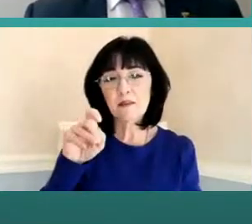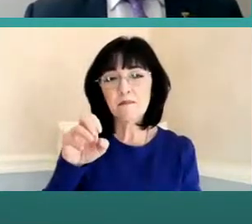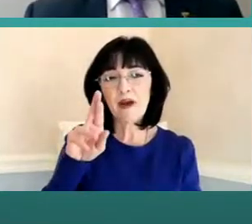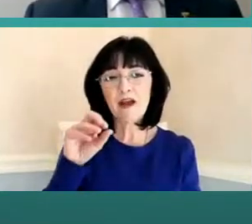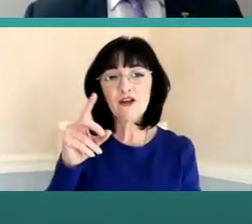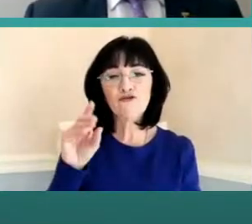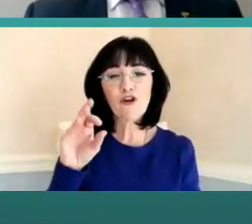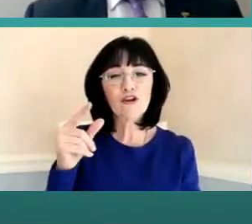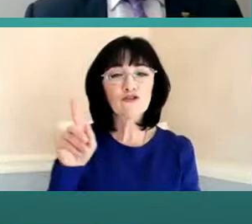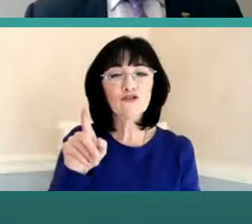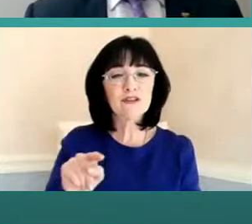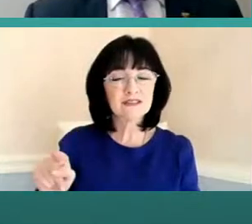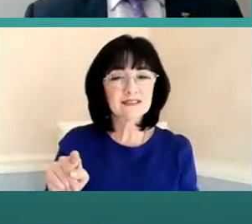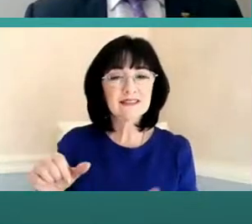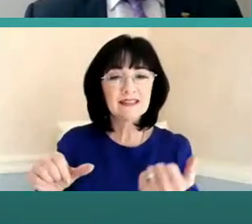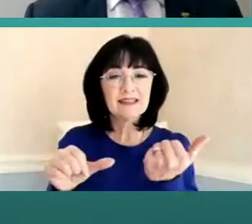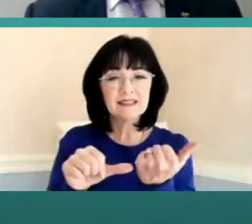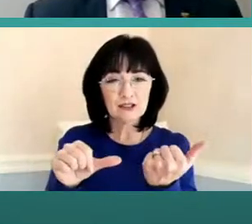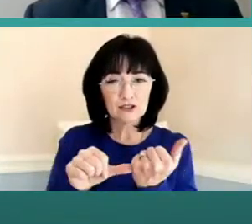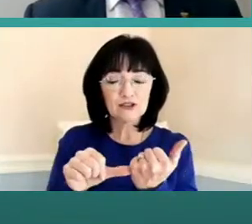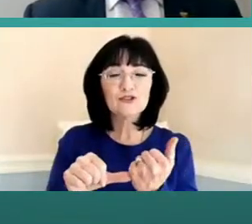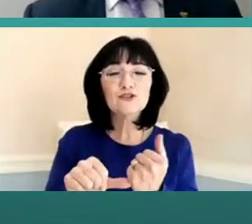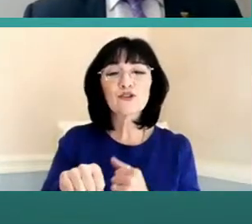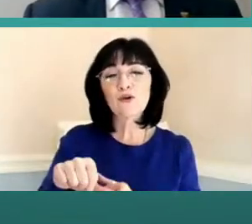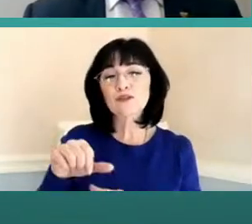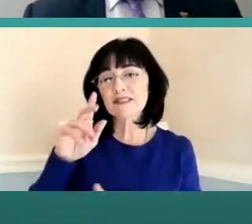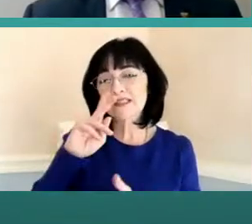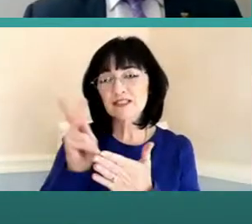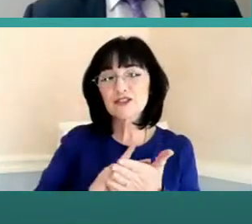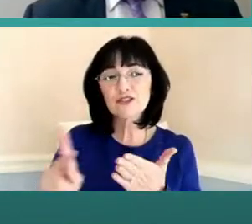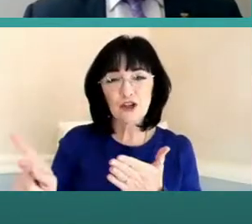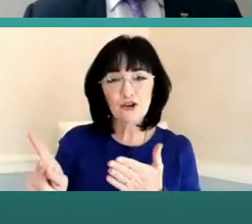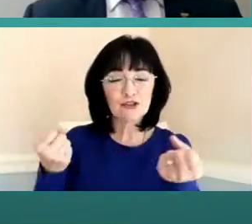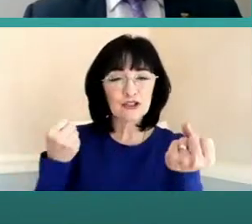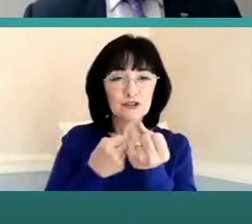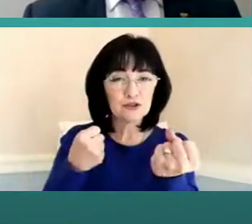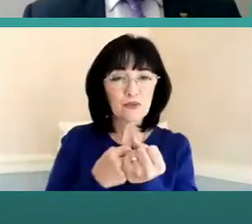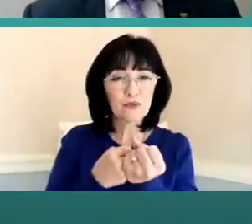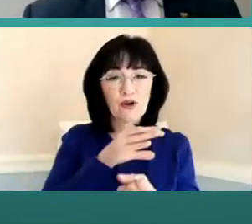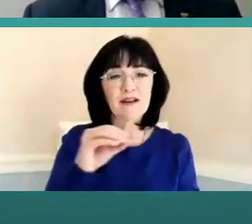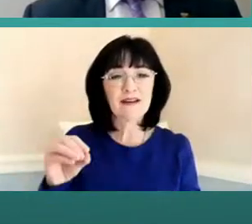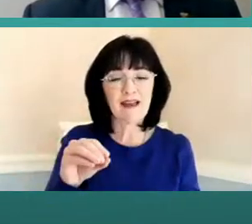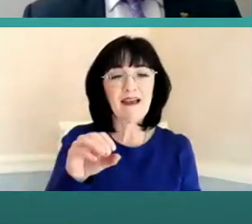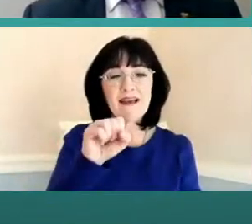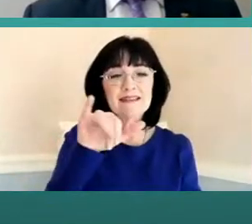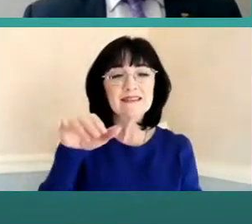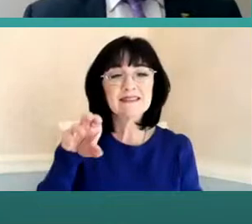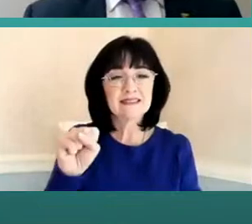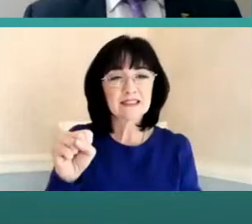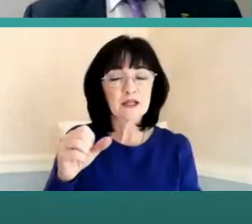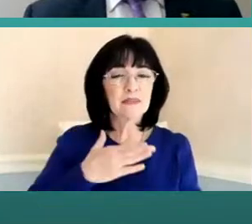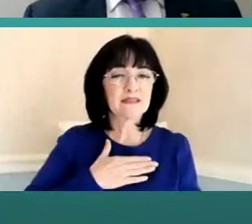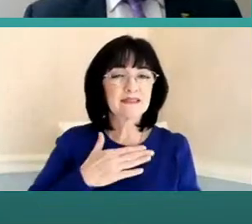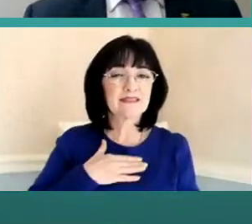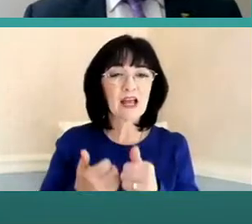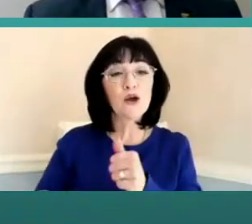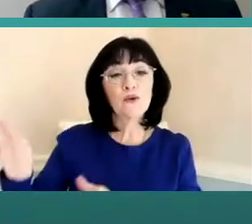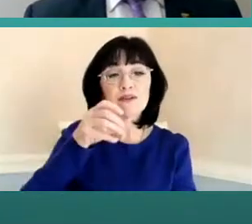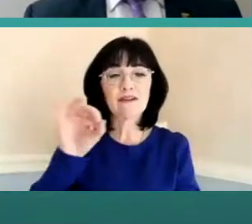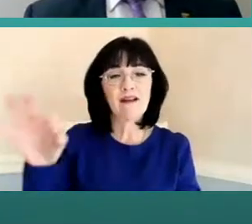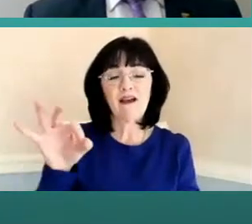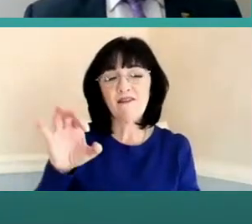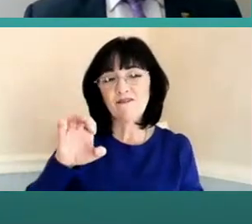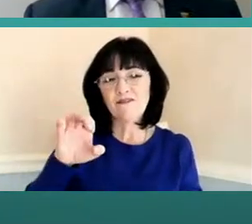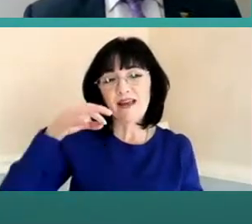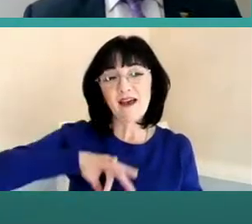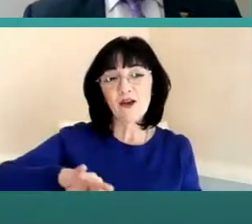Associate Secretary, Student Support, and Jim Simmons, the Director of our Office of Equity and Innovation.